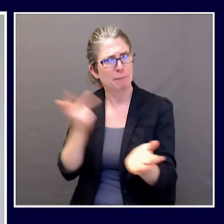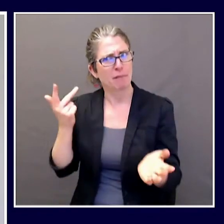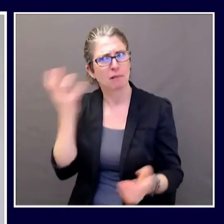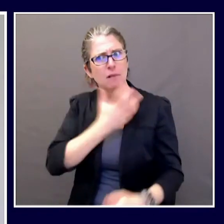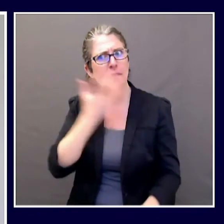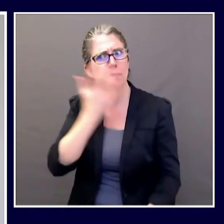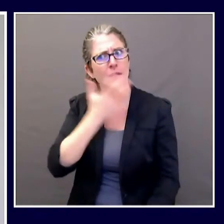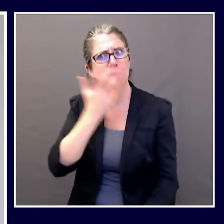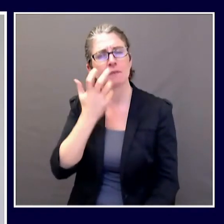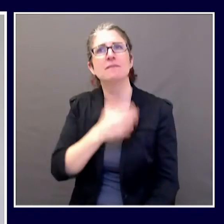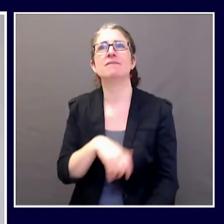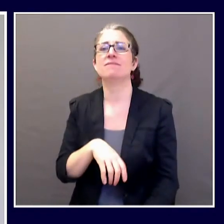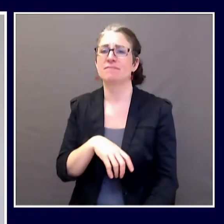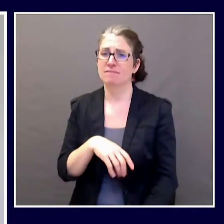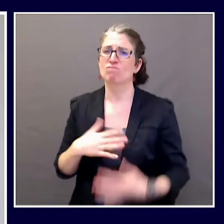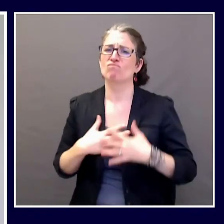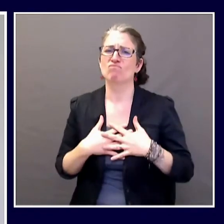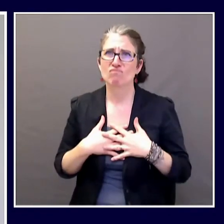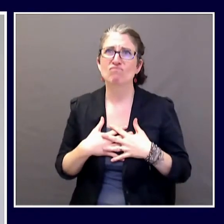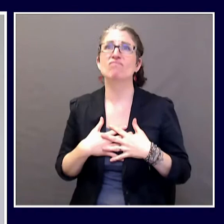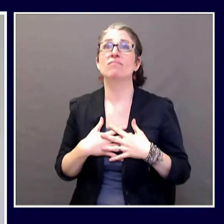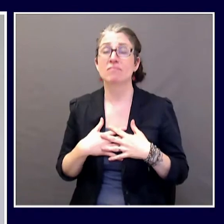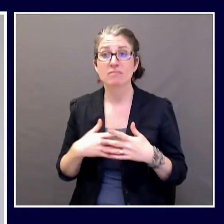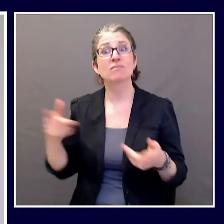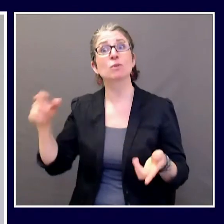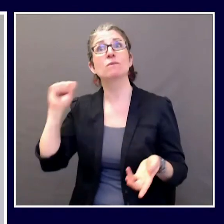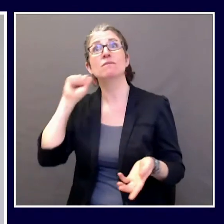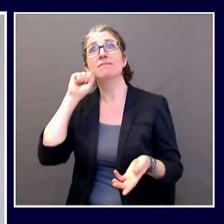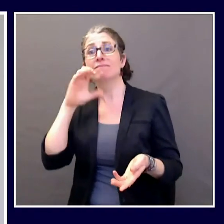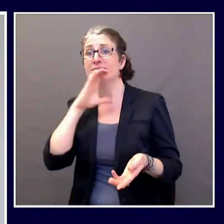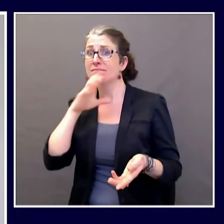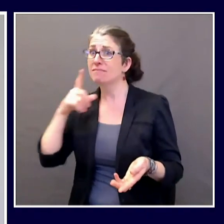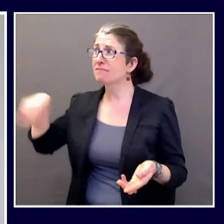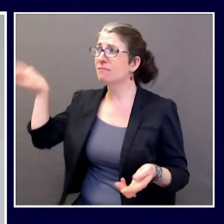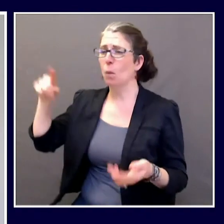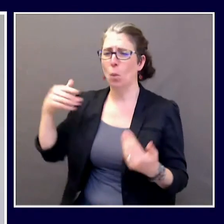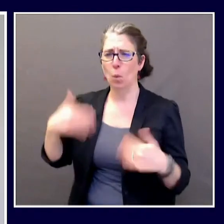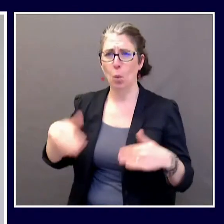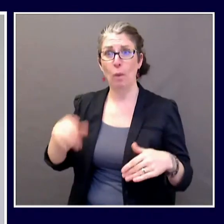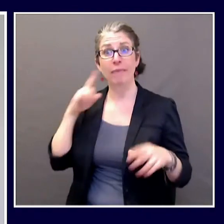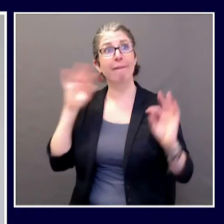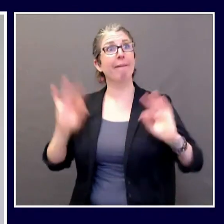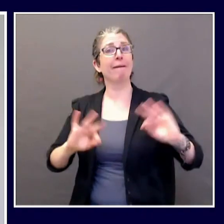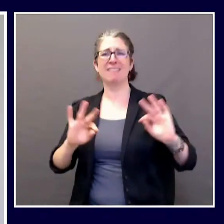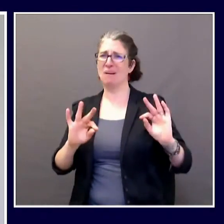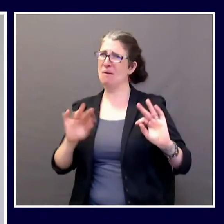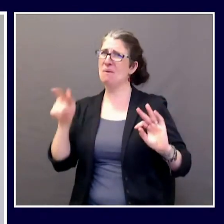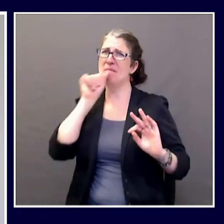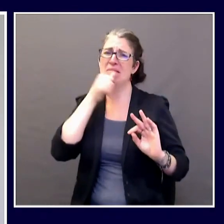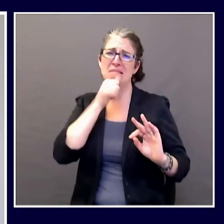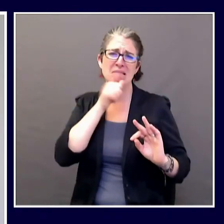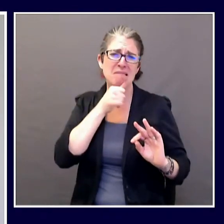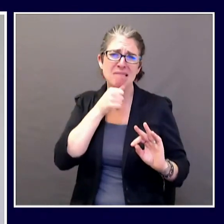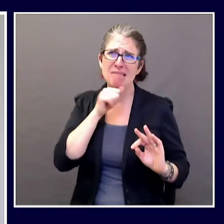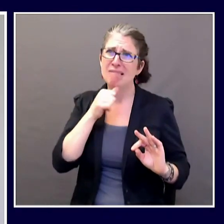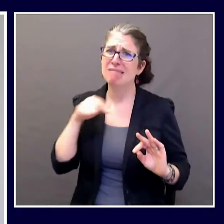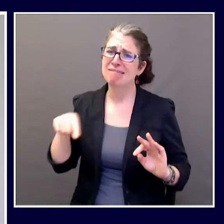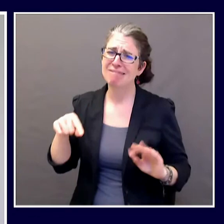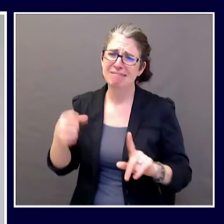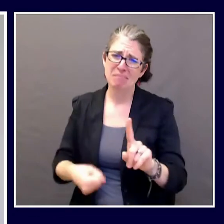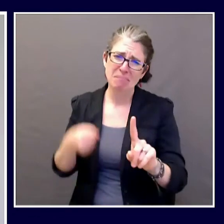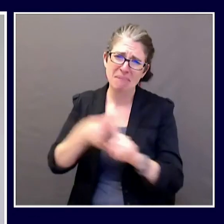just the elderly who struggled over the past year. Across Maine, the pandemic deepened cracks that had already